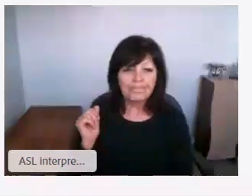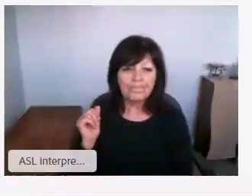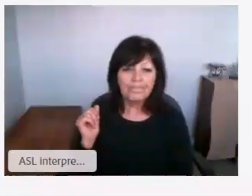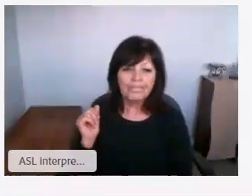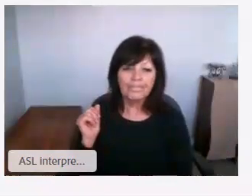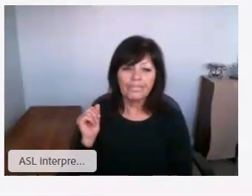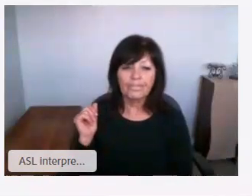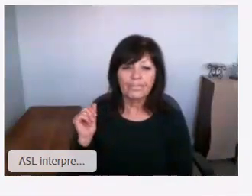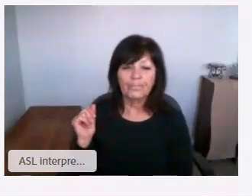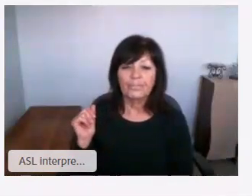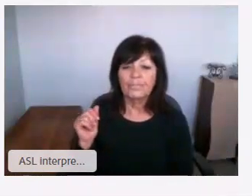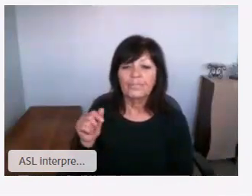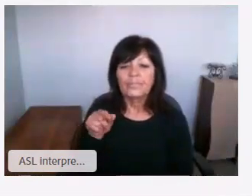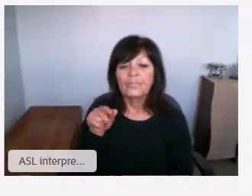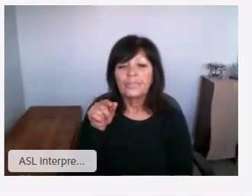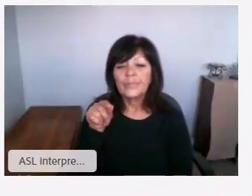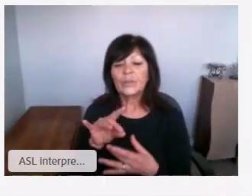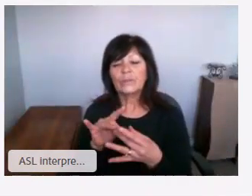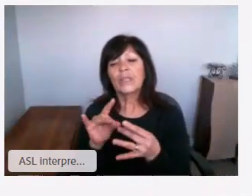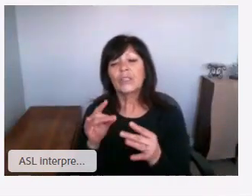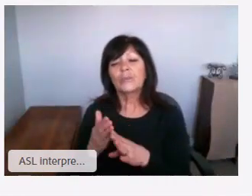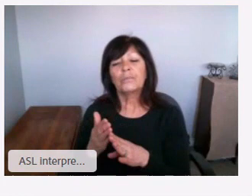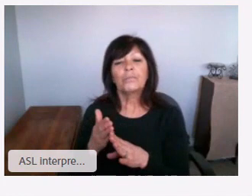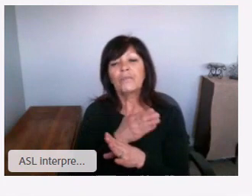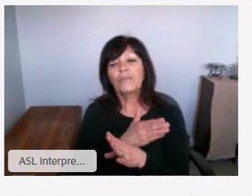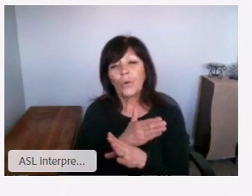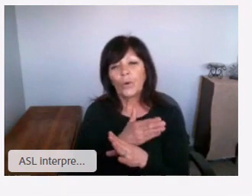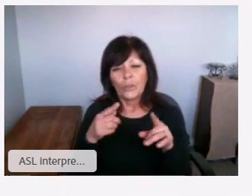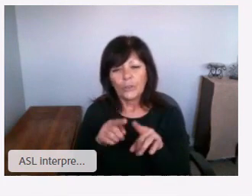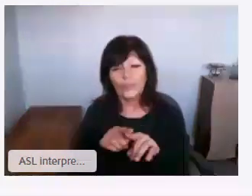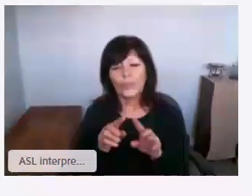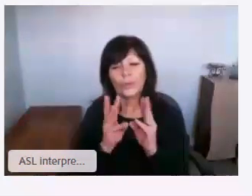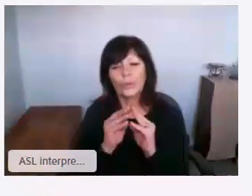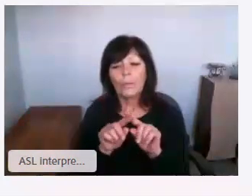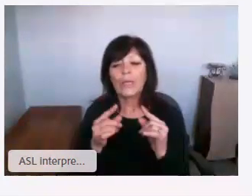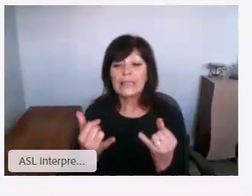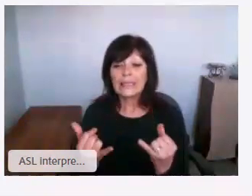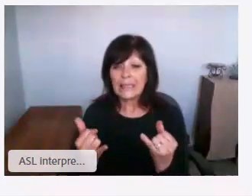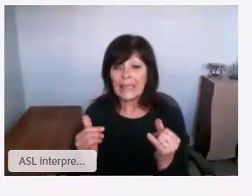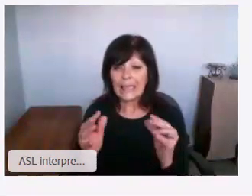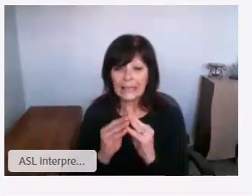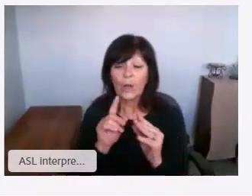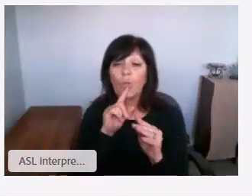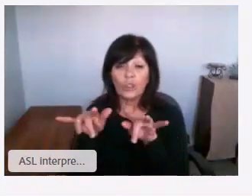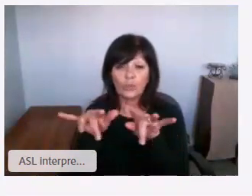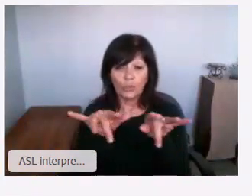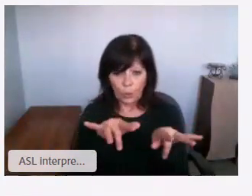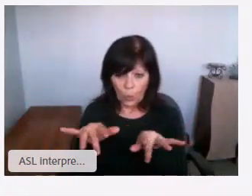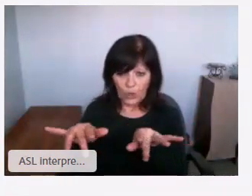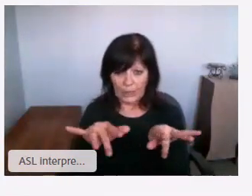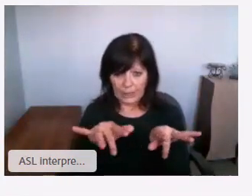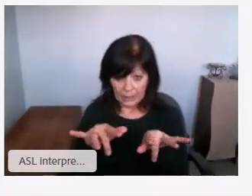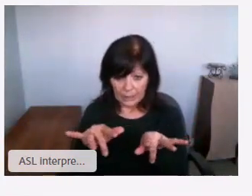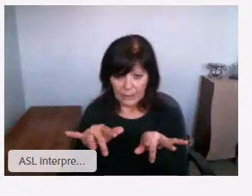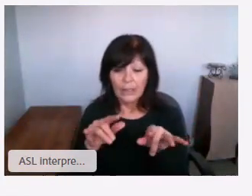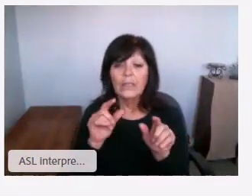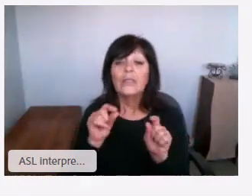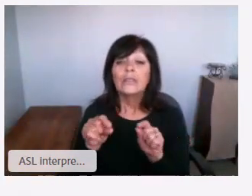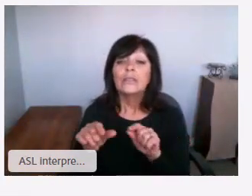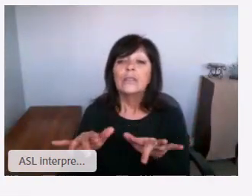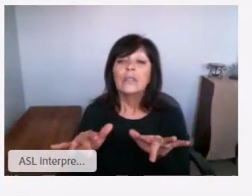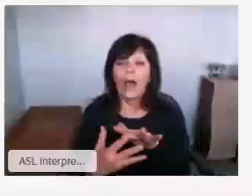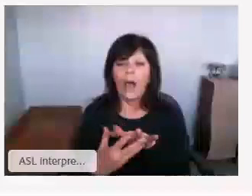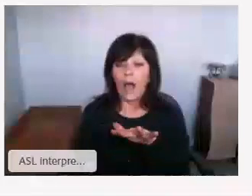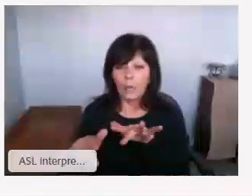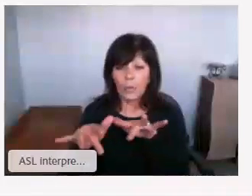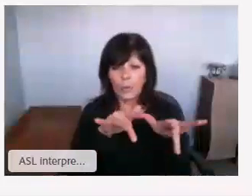currently. This was mentioned earlier during the webinar, but today's session was recorded. So a copy of the recording